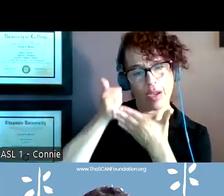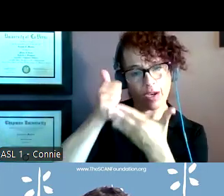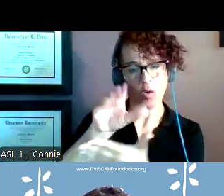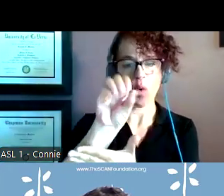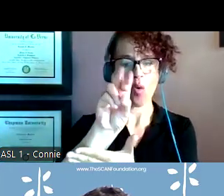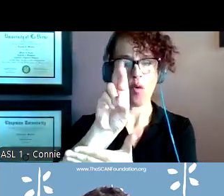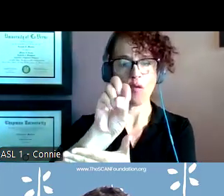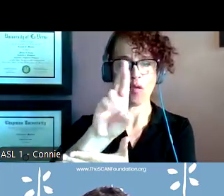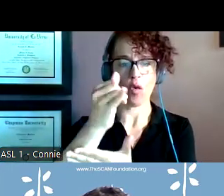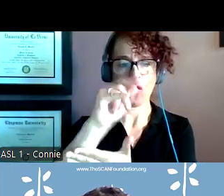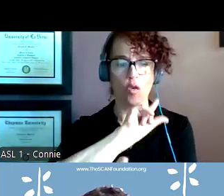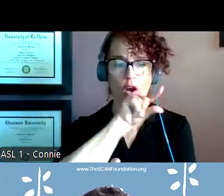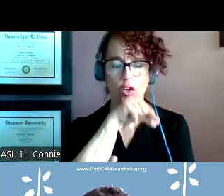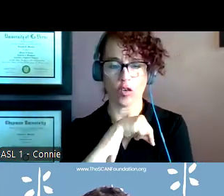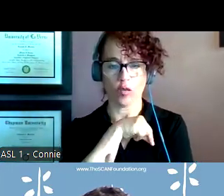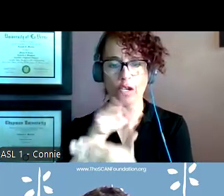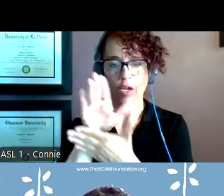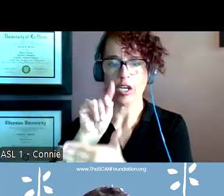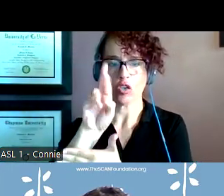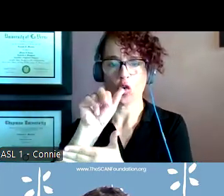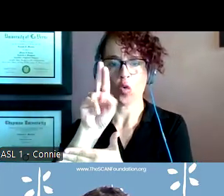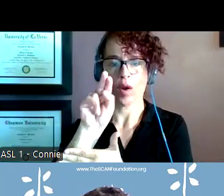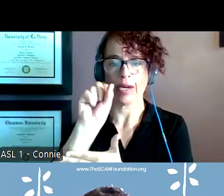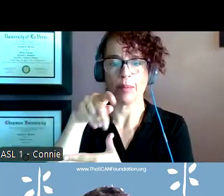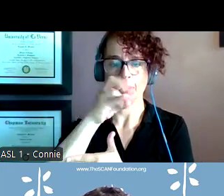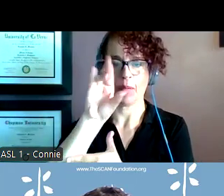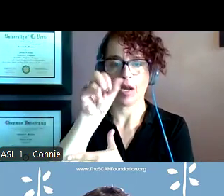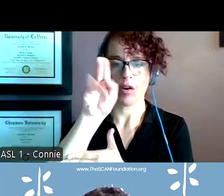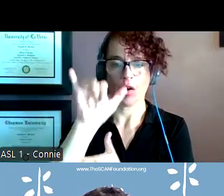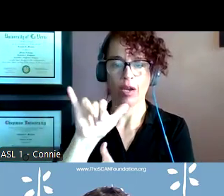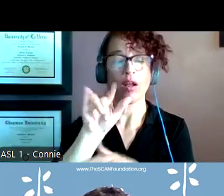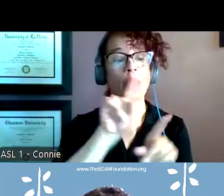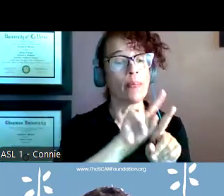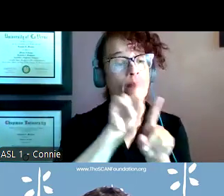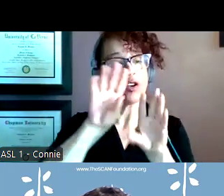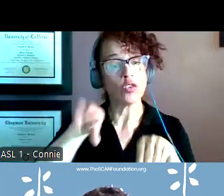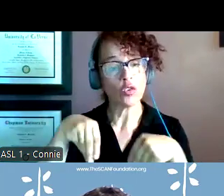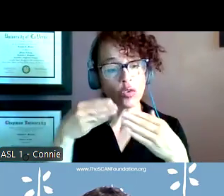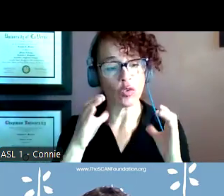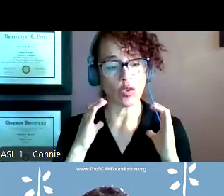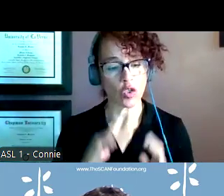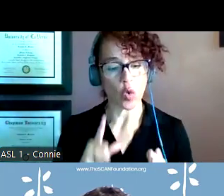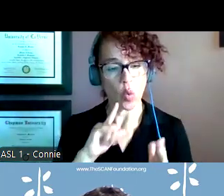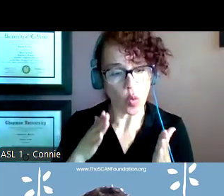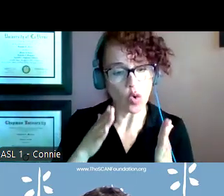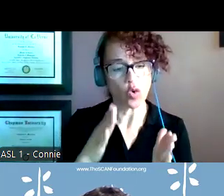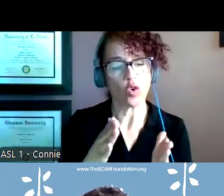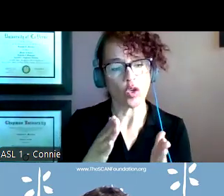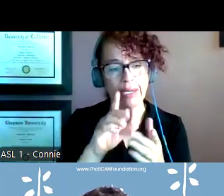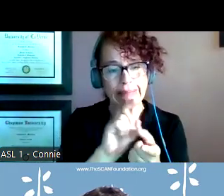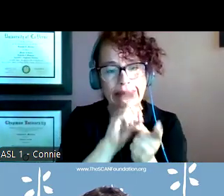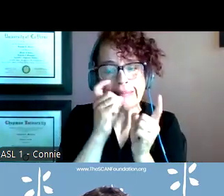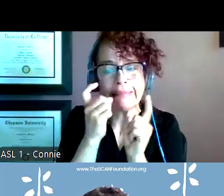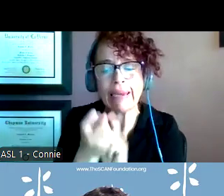oversights, quality, and transparency. Also to provide consumers a way to track